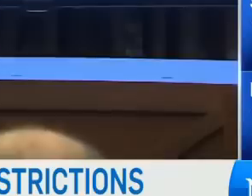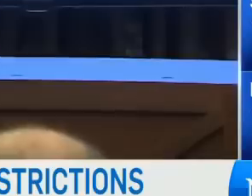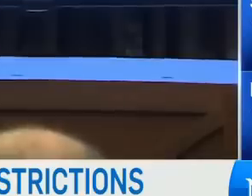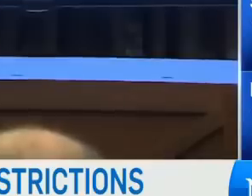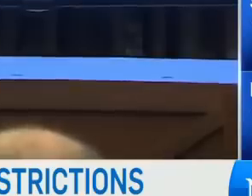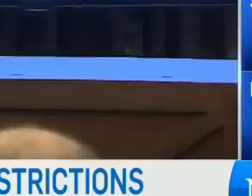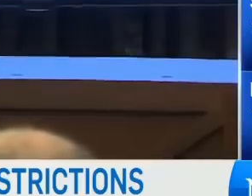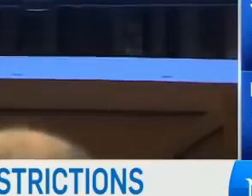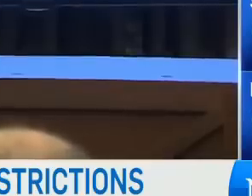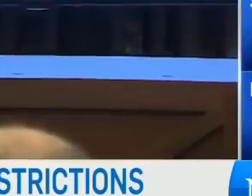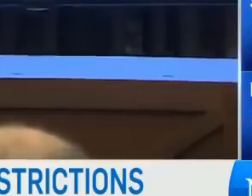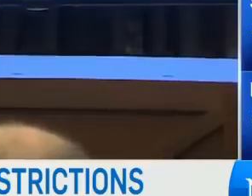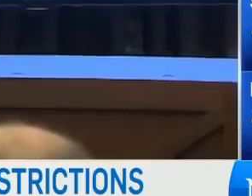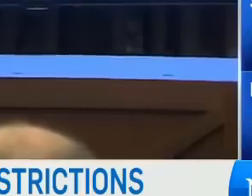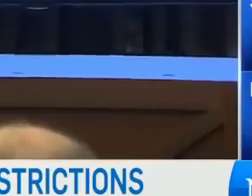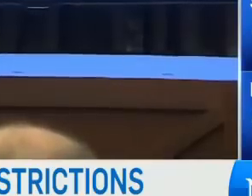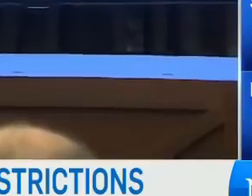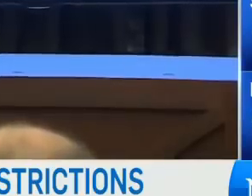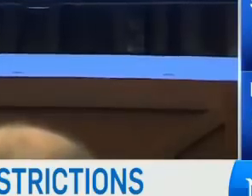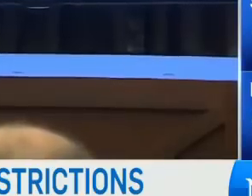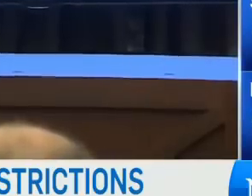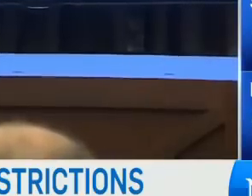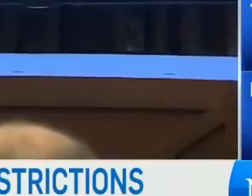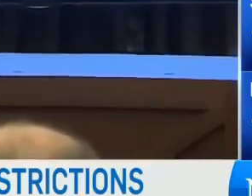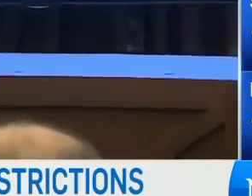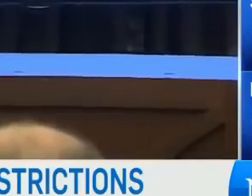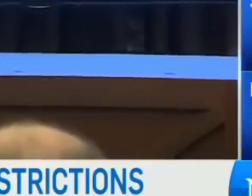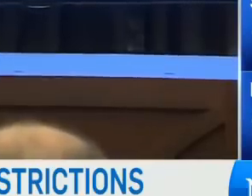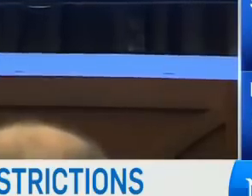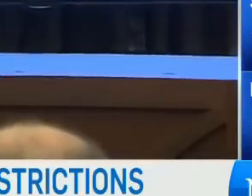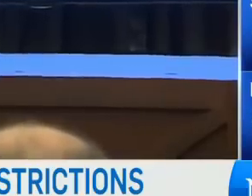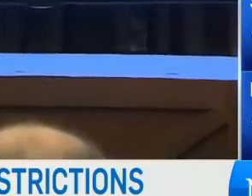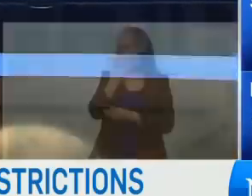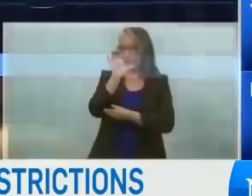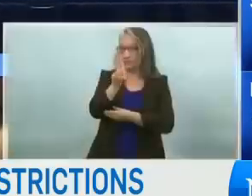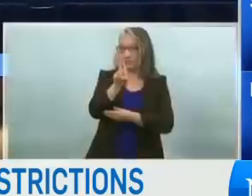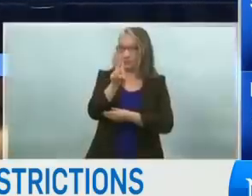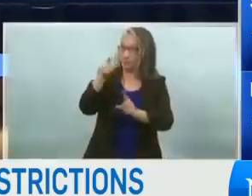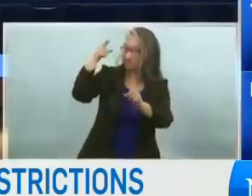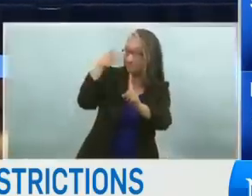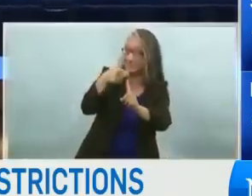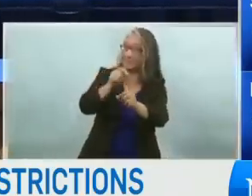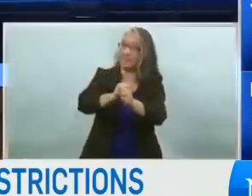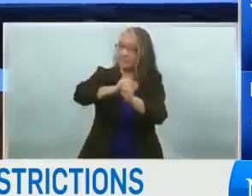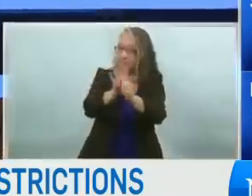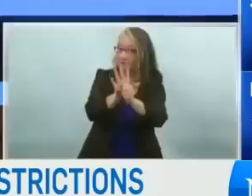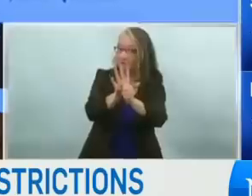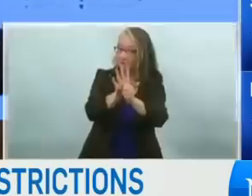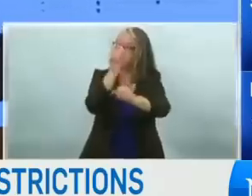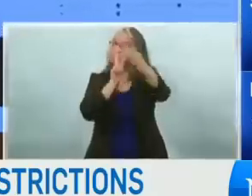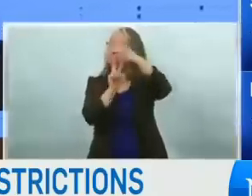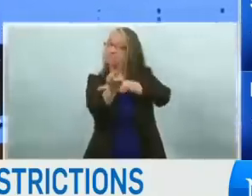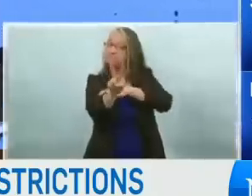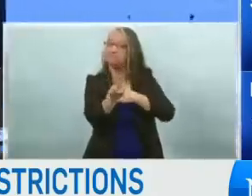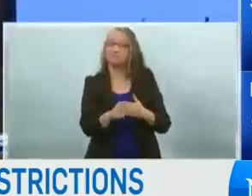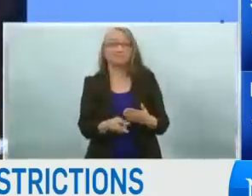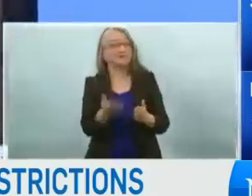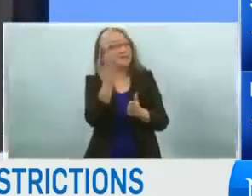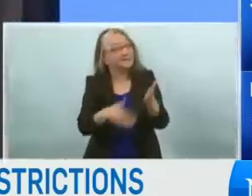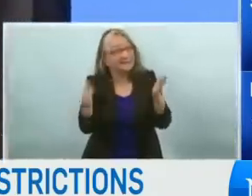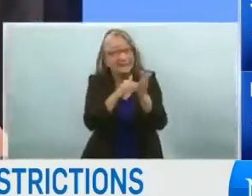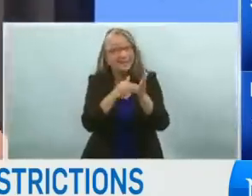up with all the non-COVID care and catch up on much non-COVID care. So these are some of the modeling numbers that